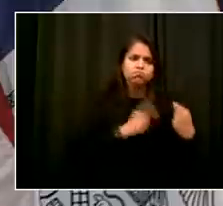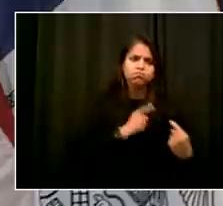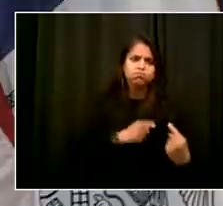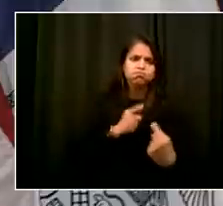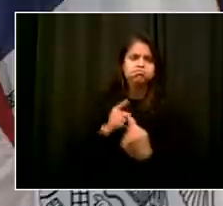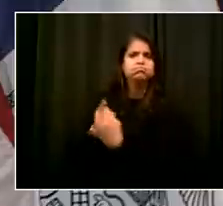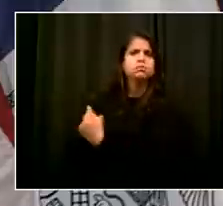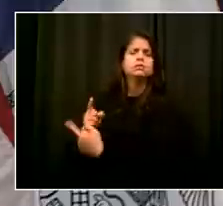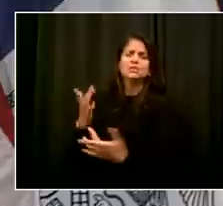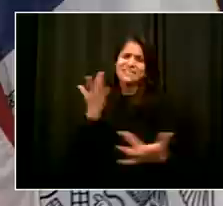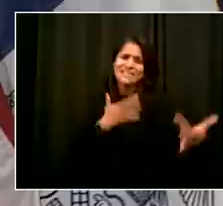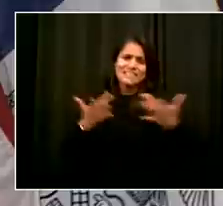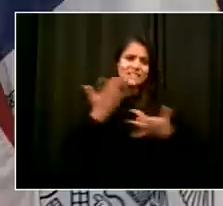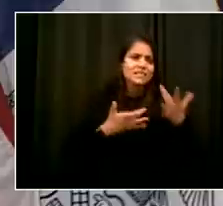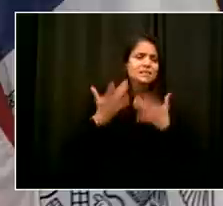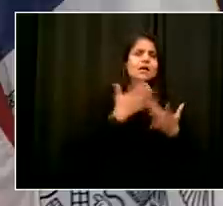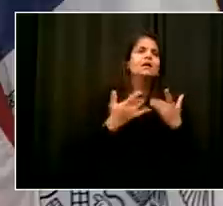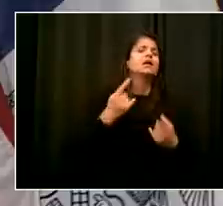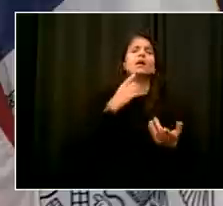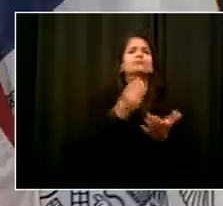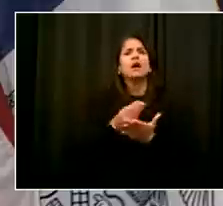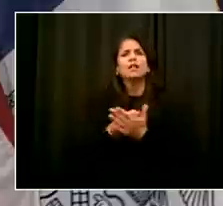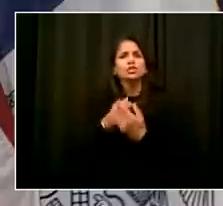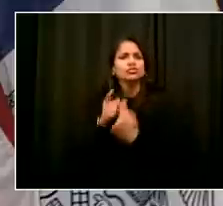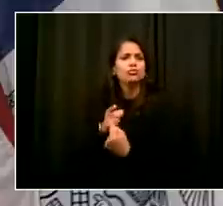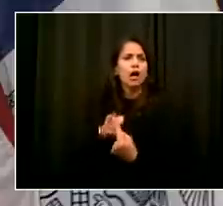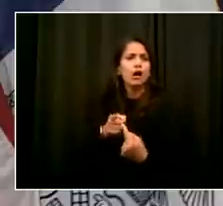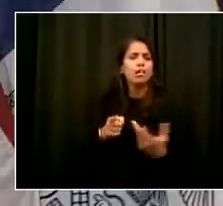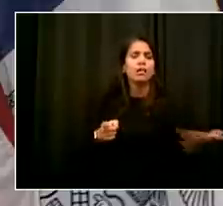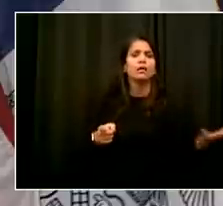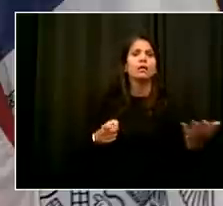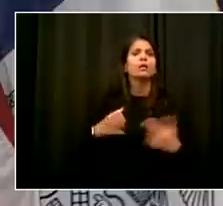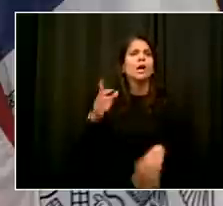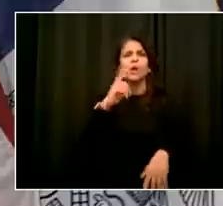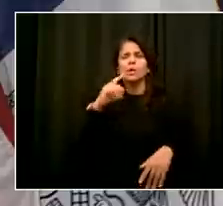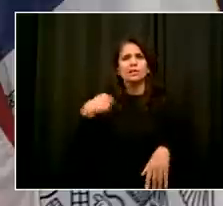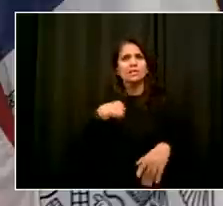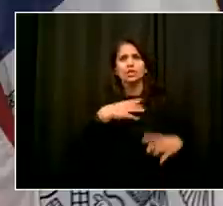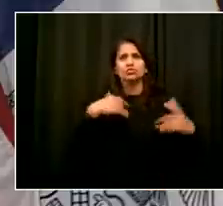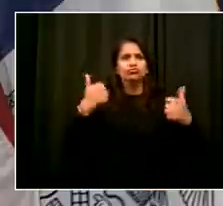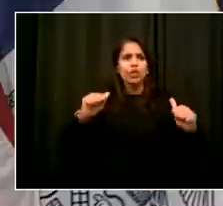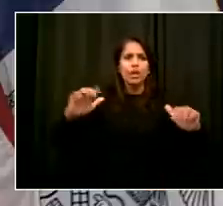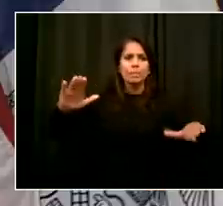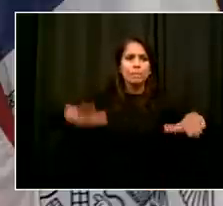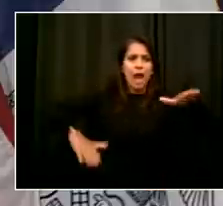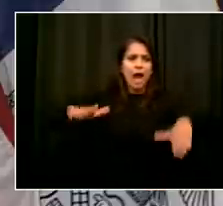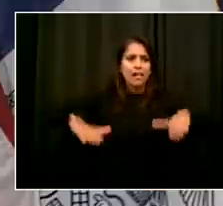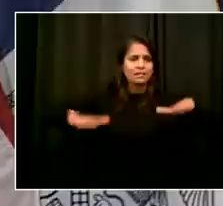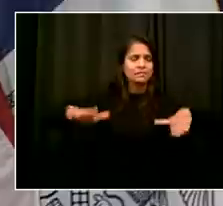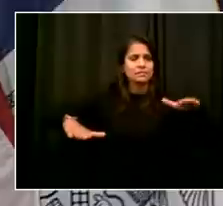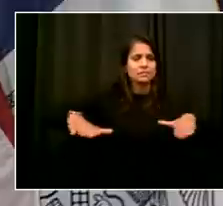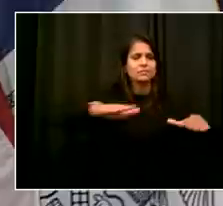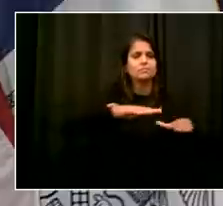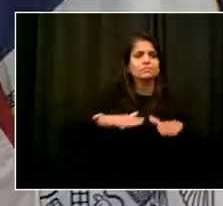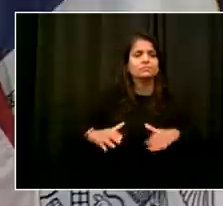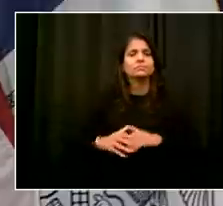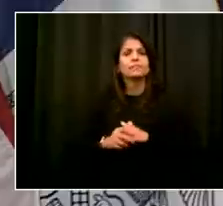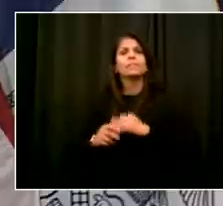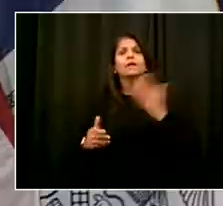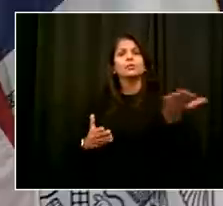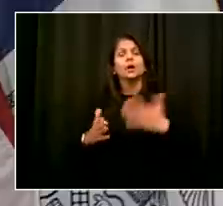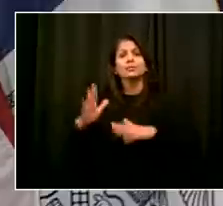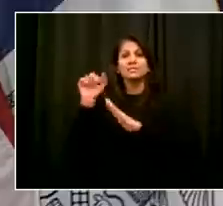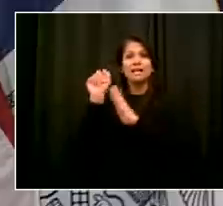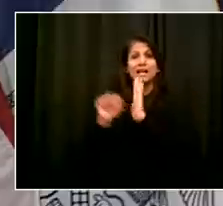need employment, and small business owners. So we're trying to balance all these factors. As I said, the state obviously has focused on a